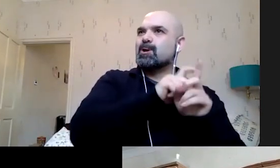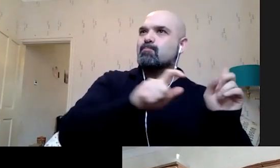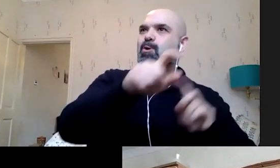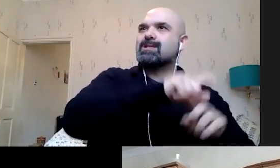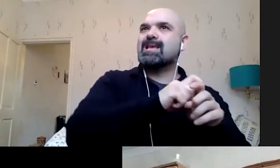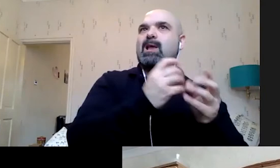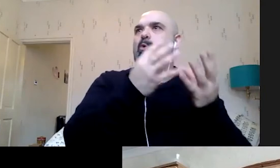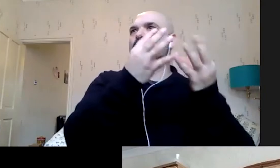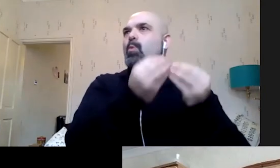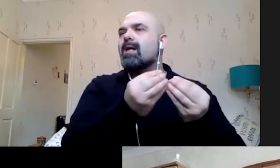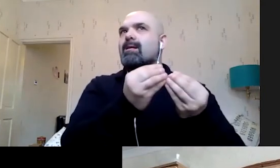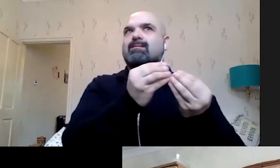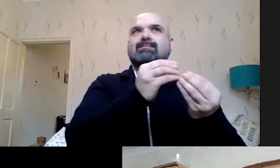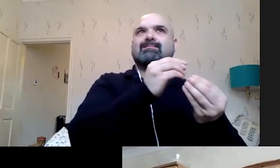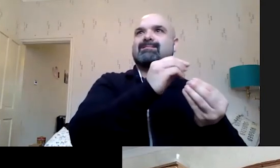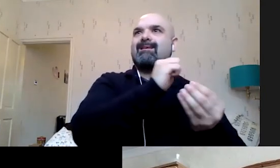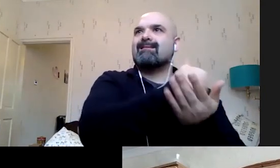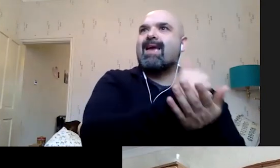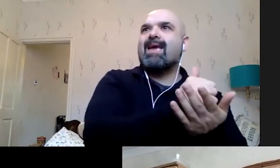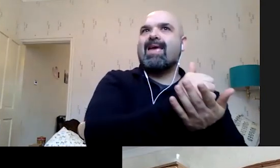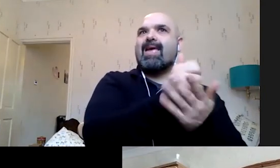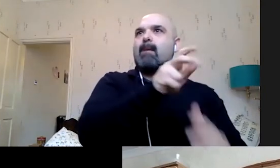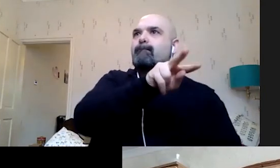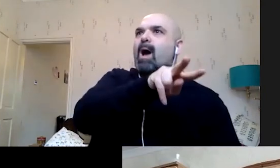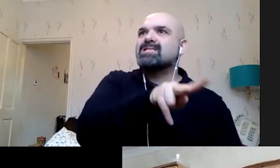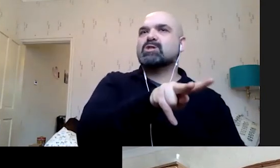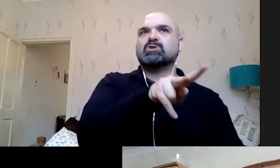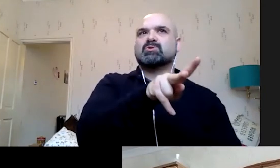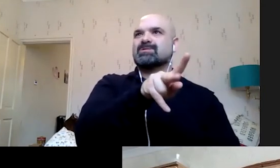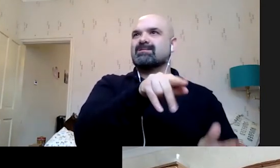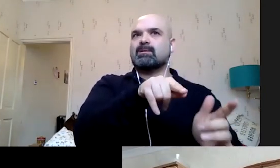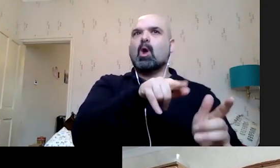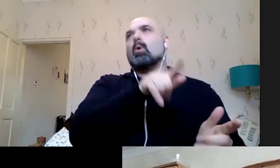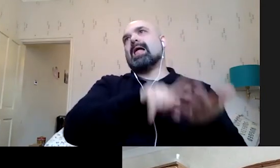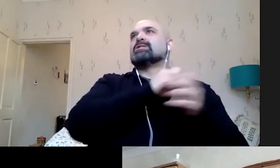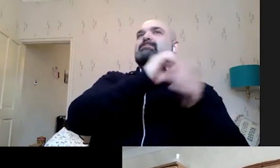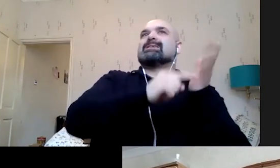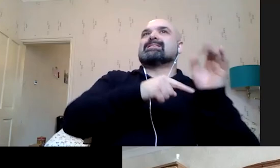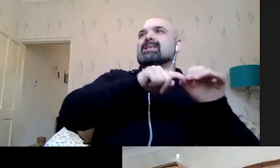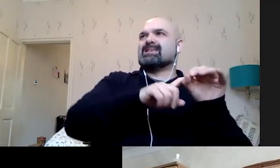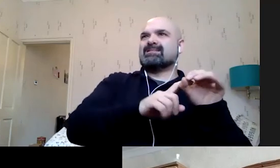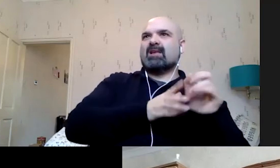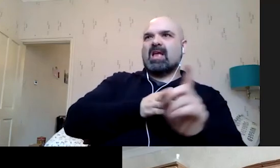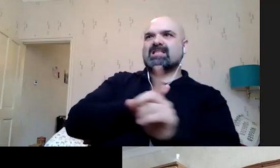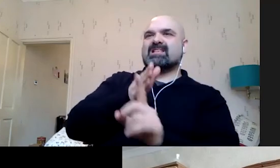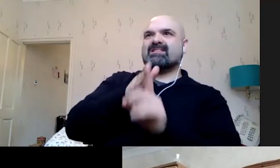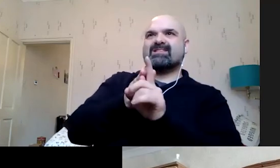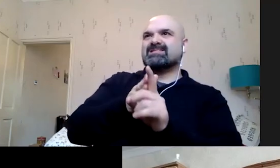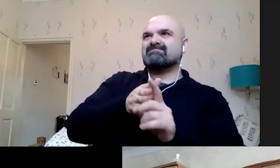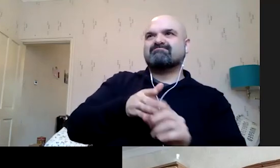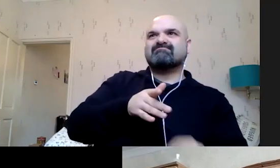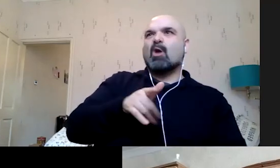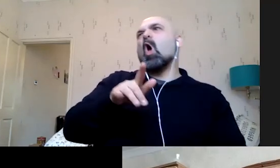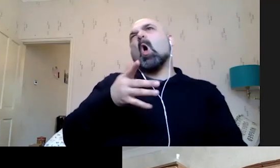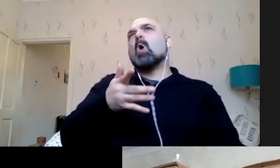bisexual, cisgender people saying, or LGBTQ identifying cisgender people saying things like, oh,